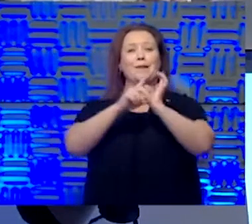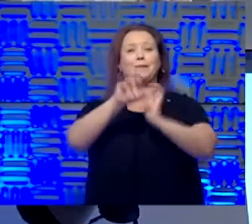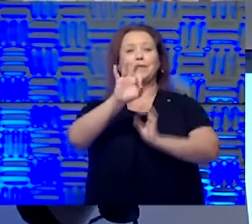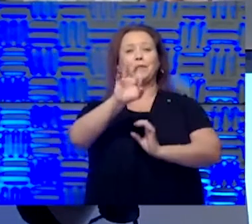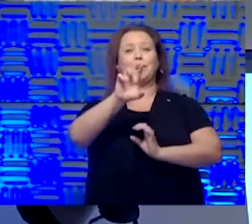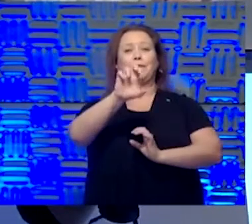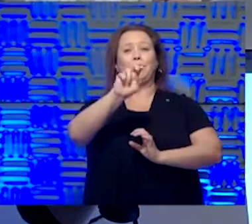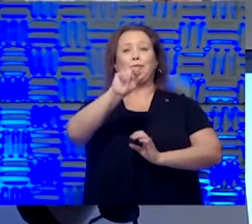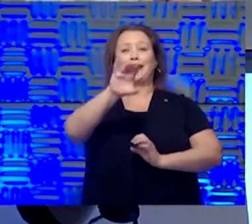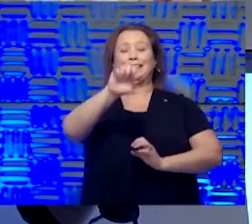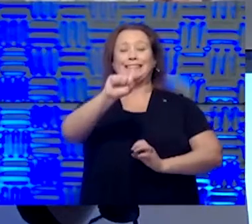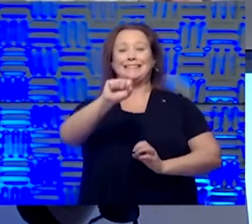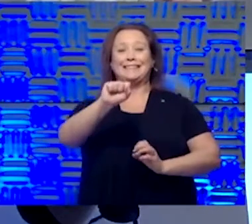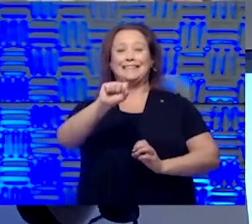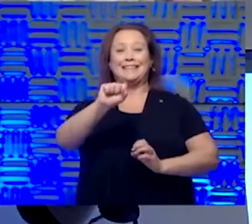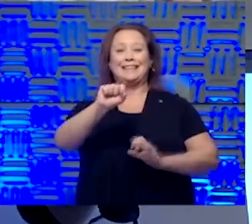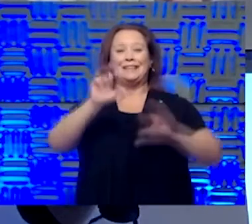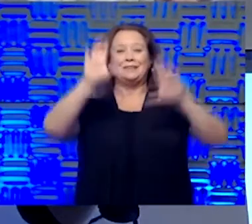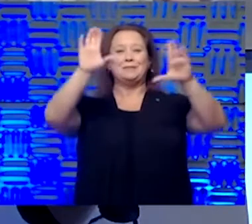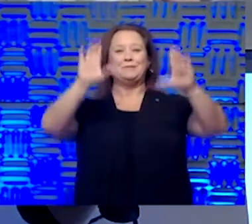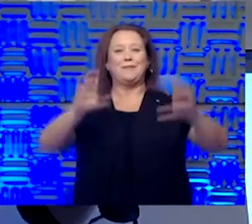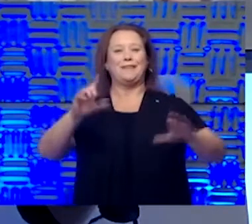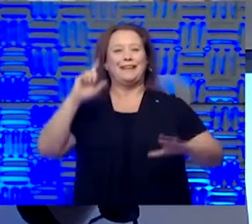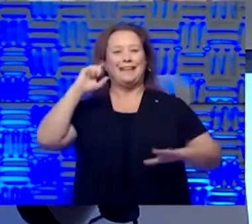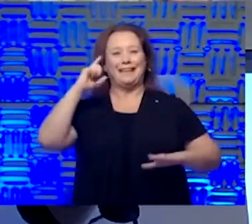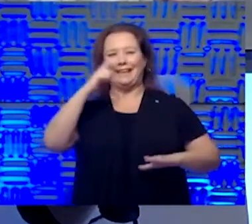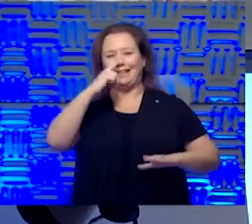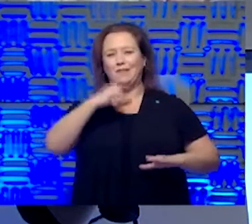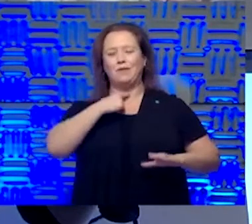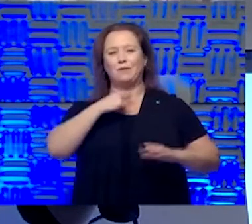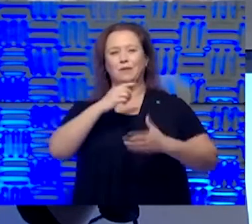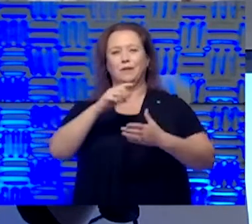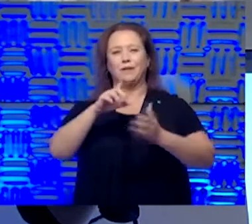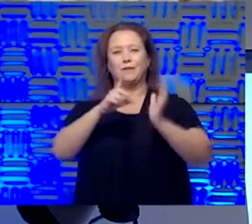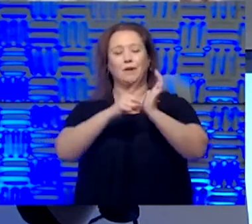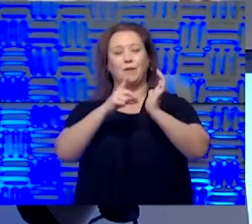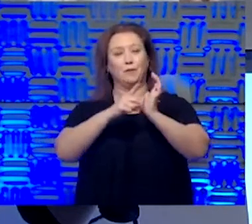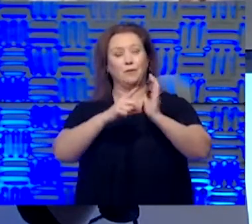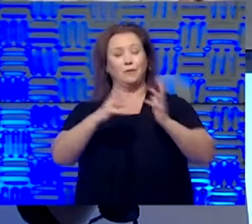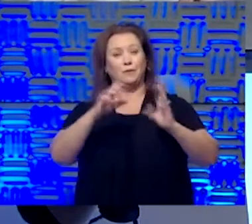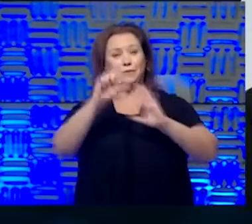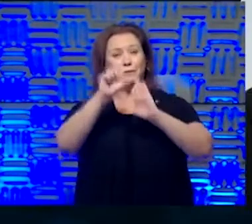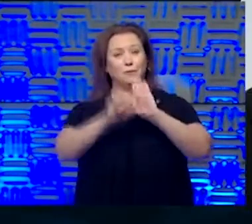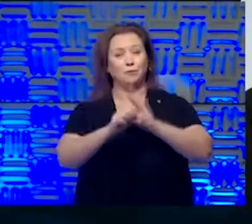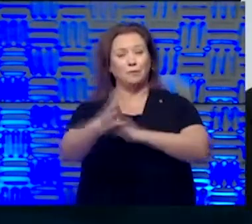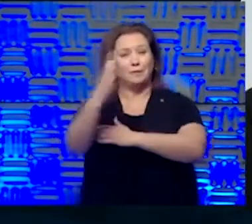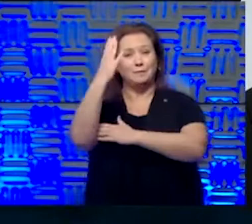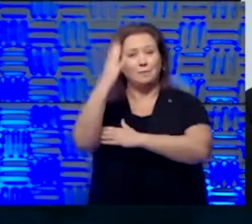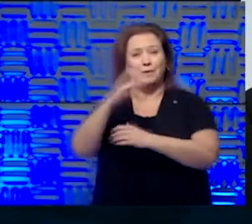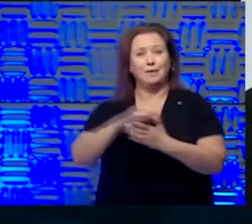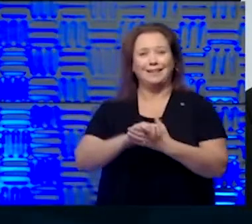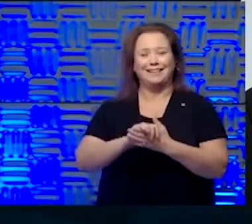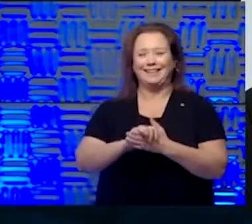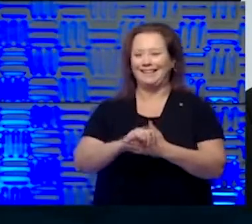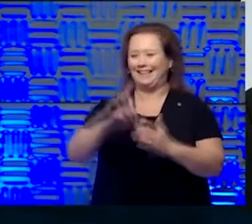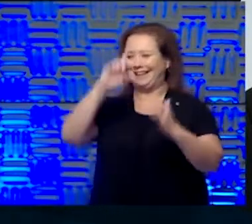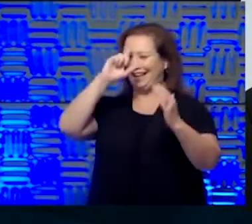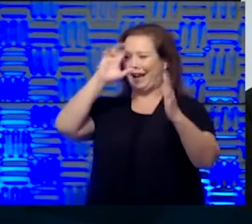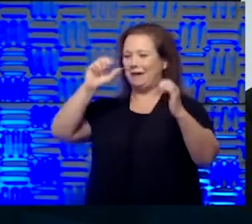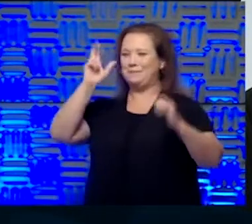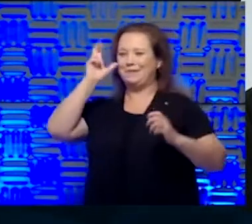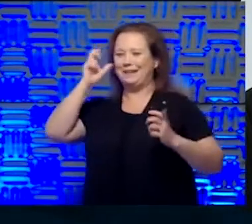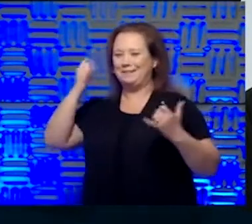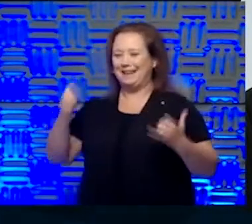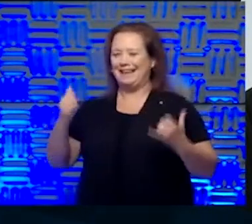line. So again, Dr. Francis, one of our terrific ENT surgeons here at KU. How'd your OR case go this morning? I hope that you can hear